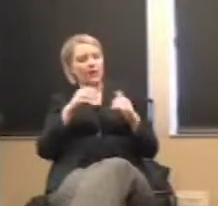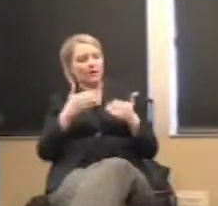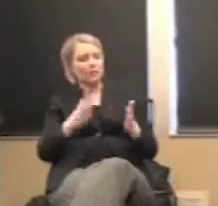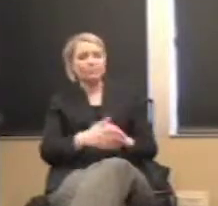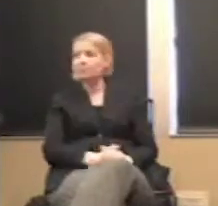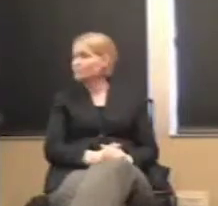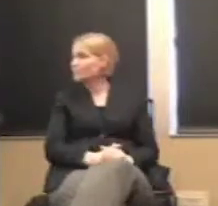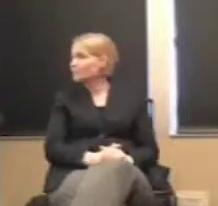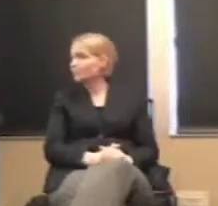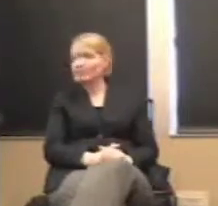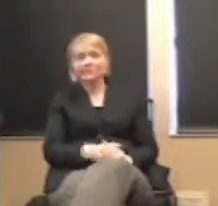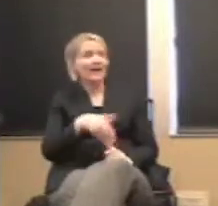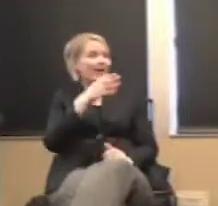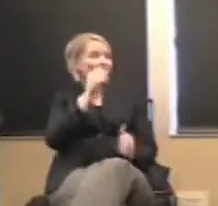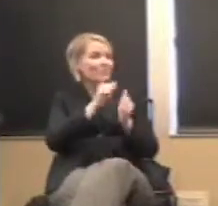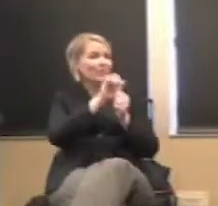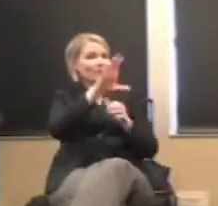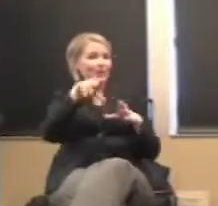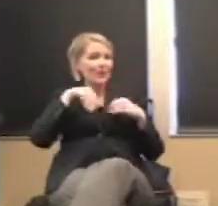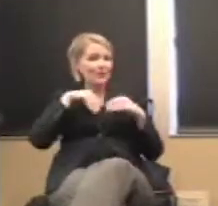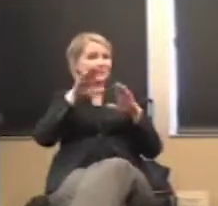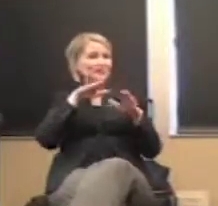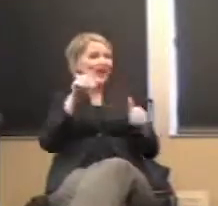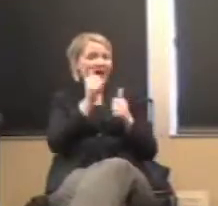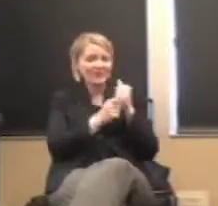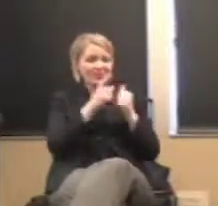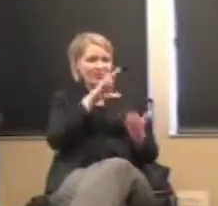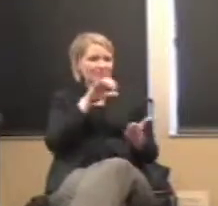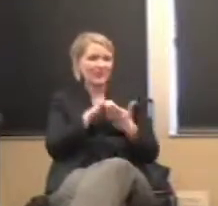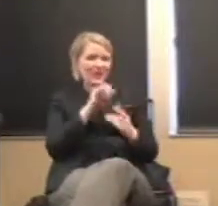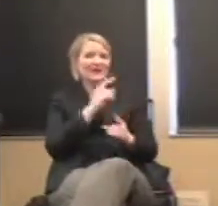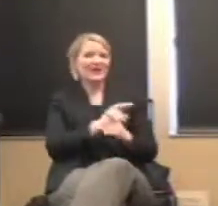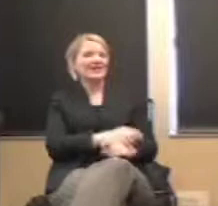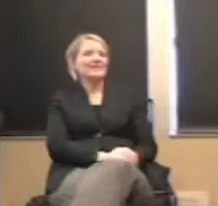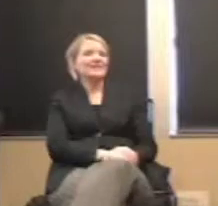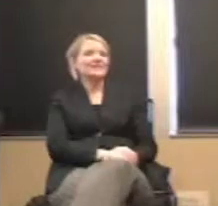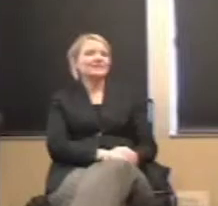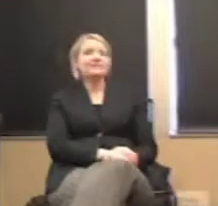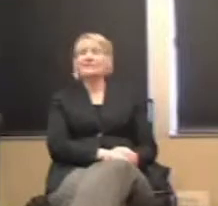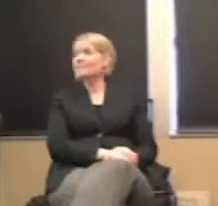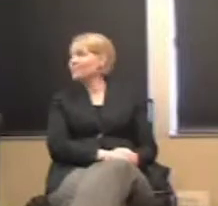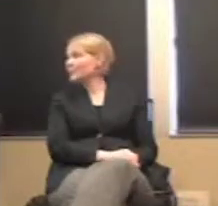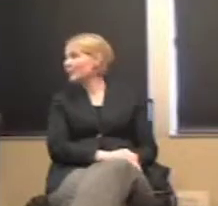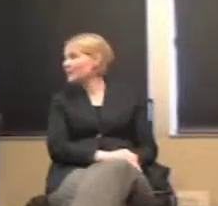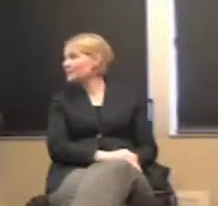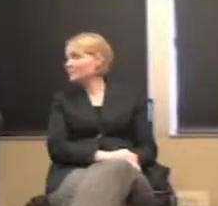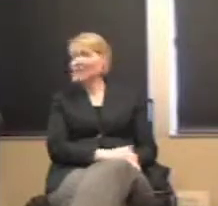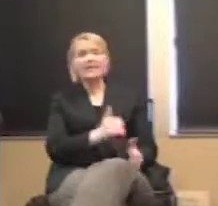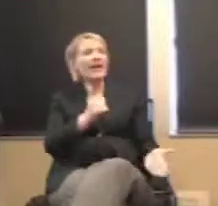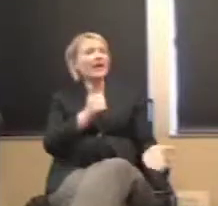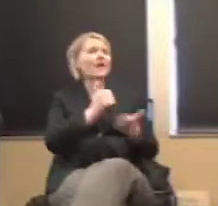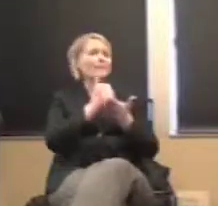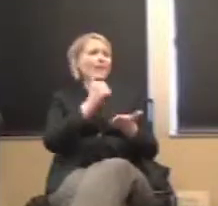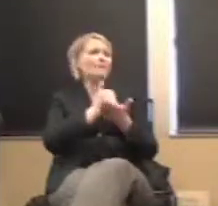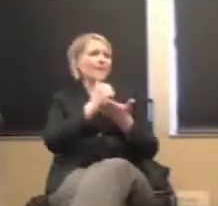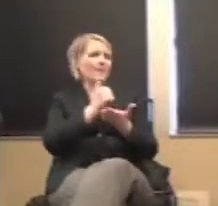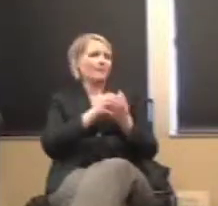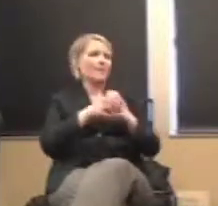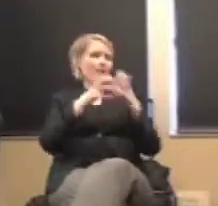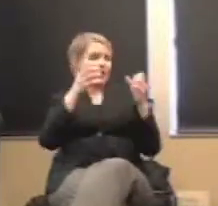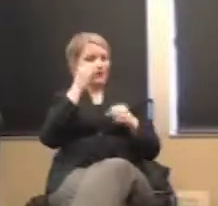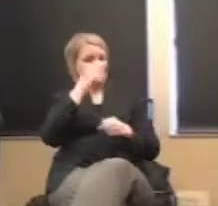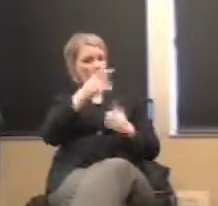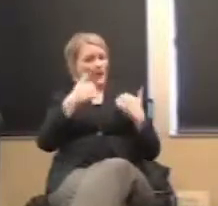And with your own children. Everybody does this, right? They're really, really useful to do this if you have